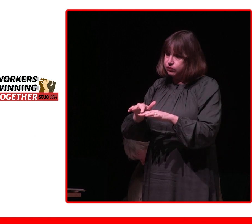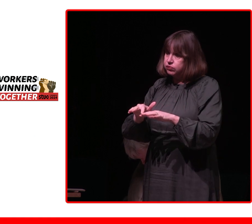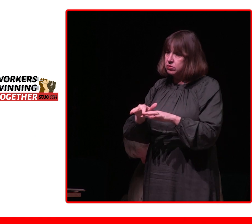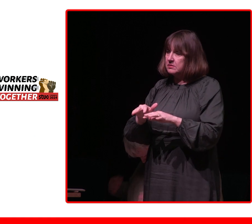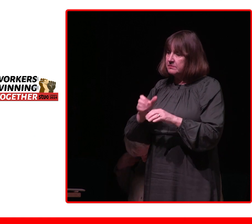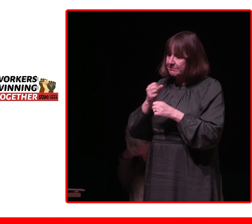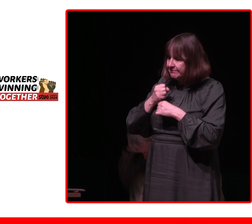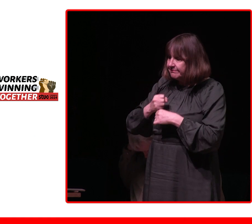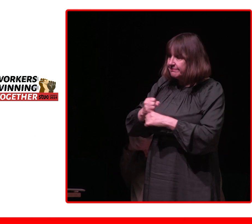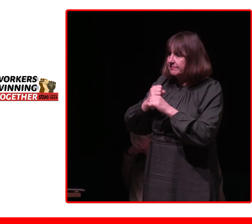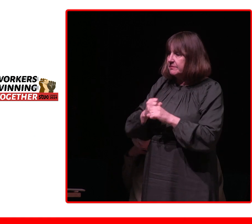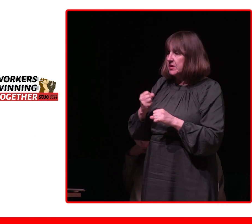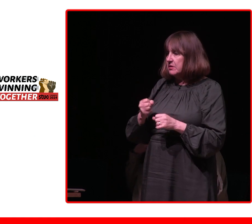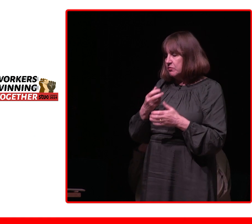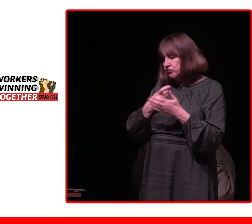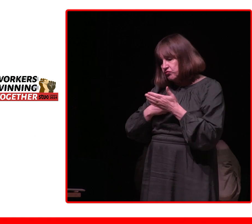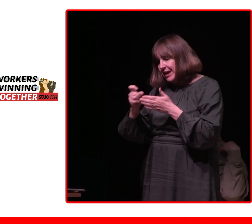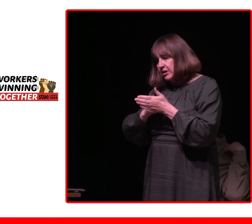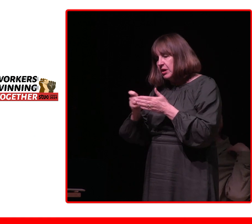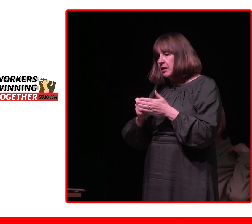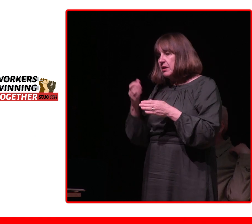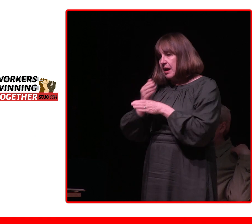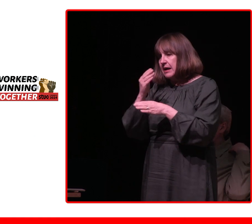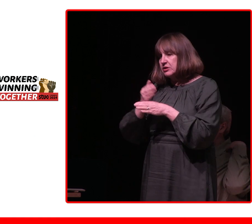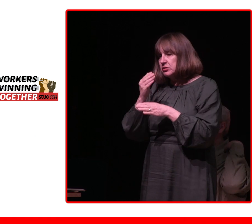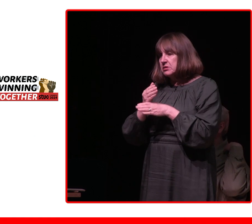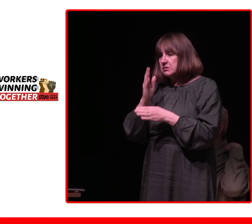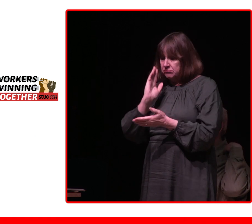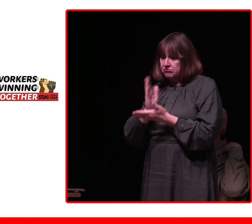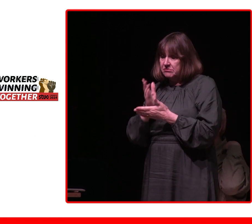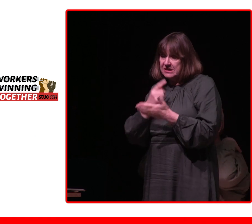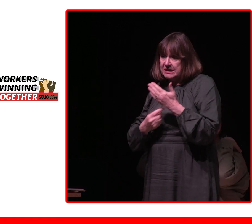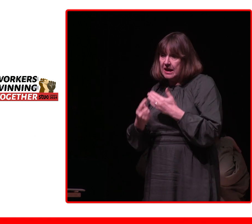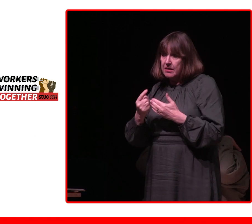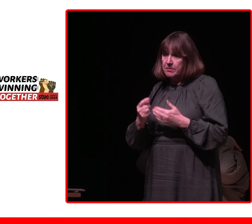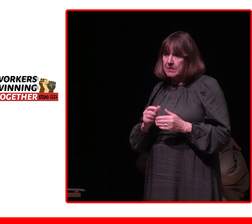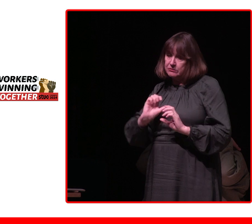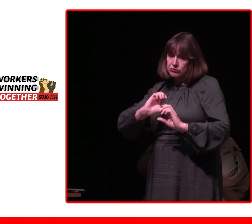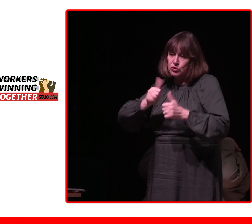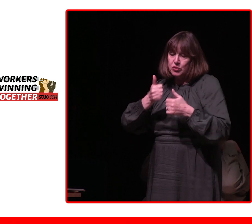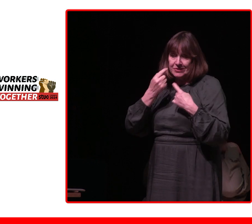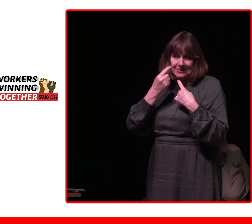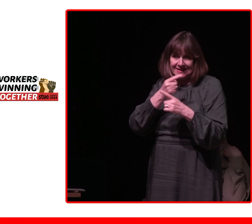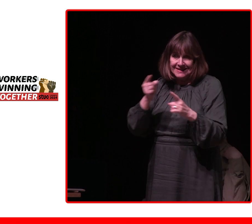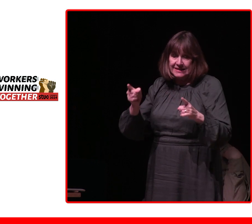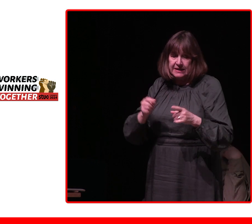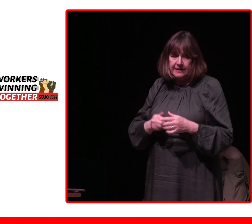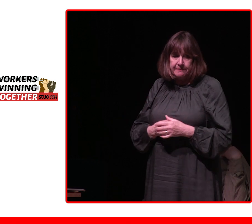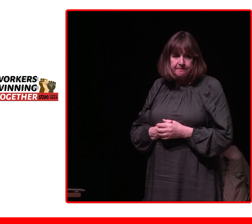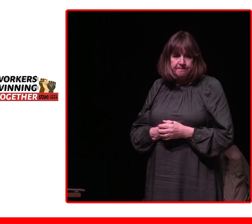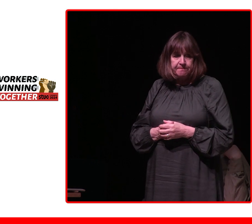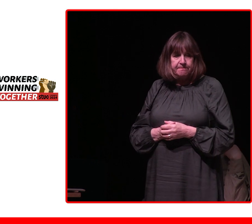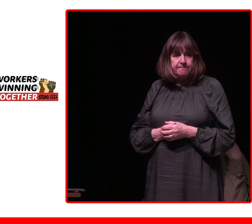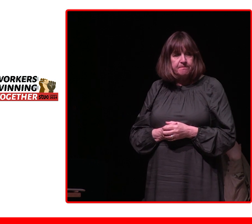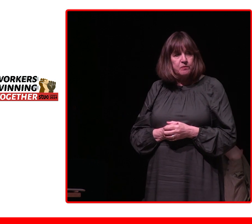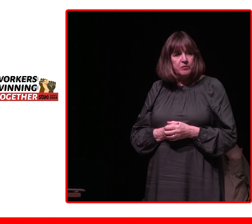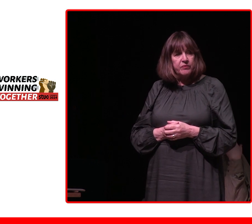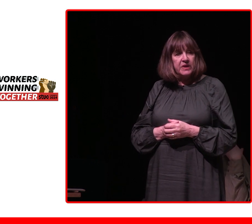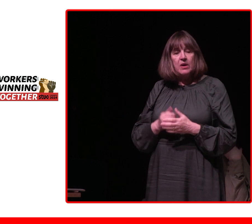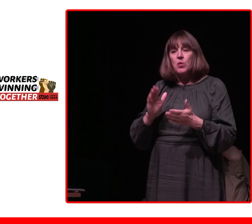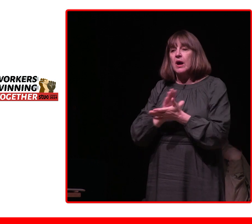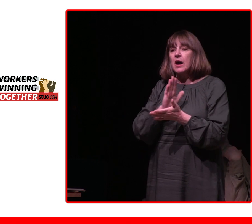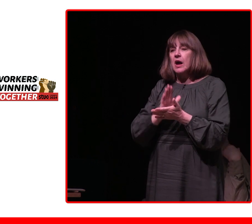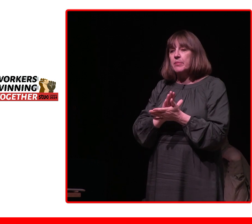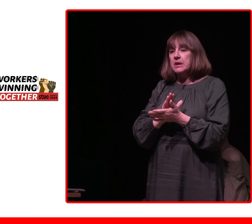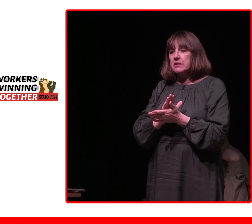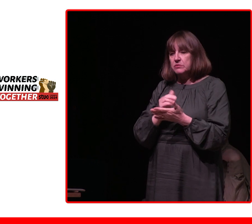towns, there's regular actions, gatherings and other activity taking place, and that's really good to see. So, as I say, we're happy to support